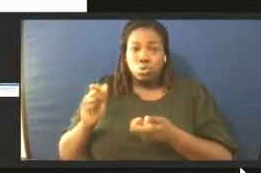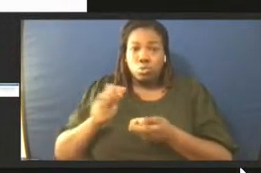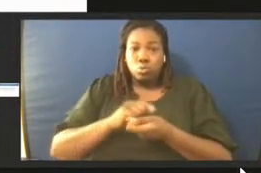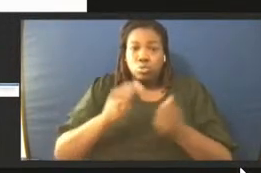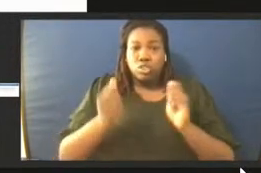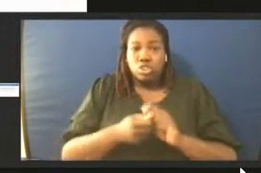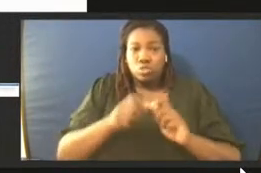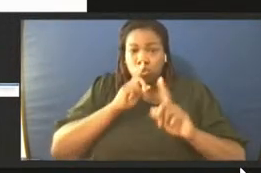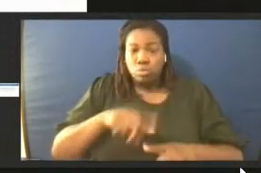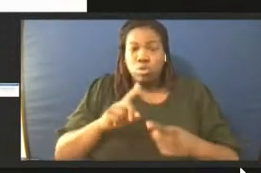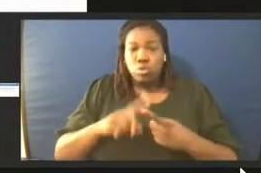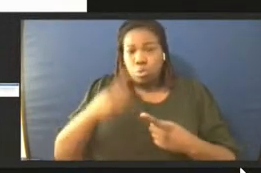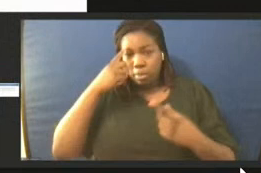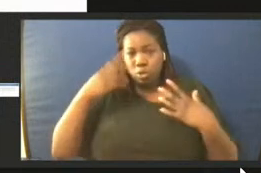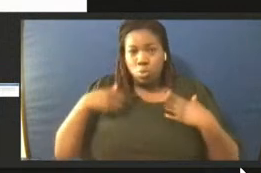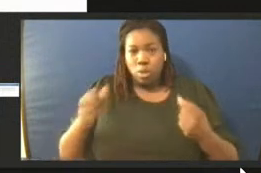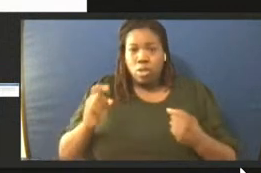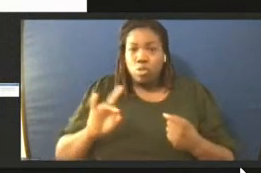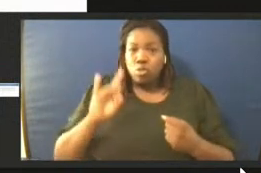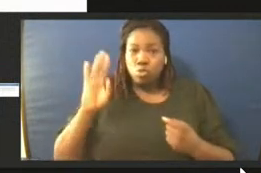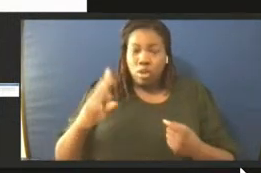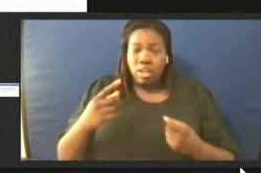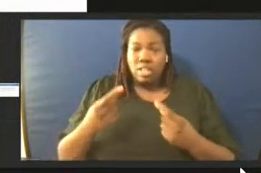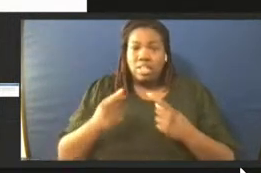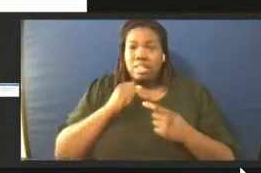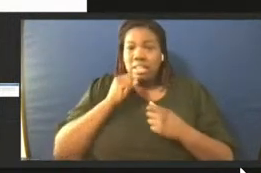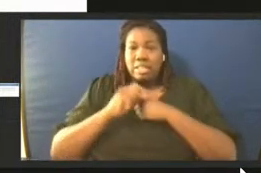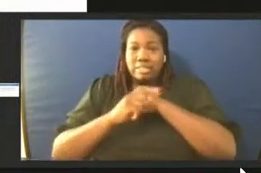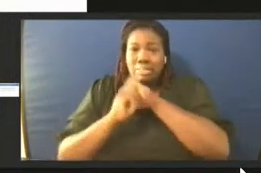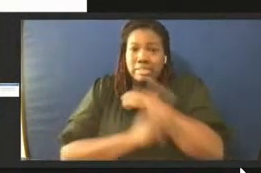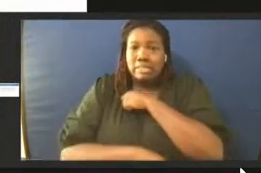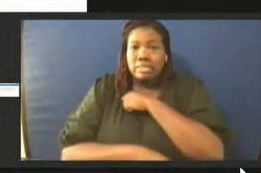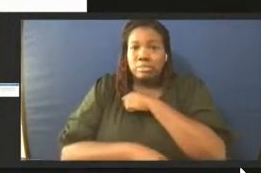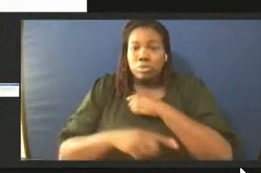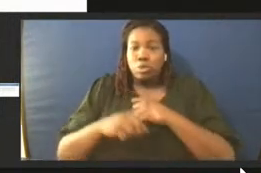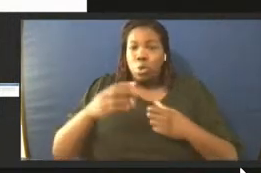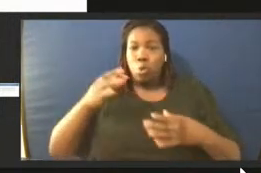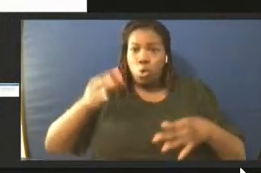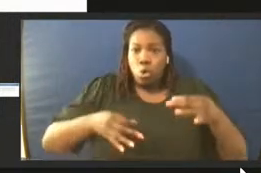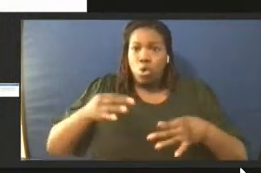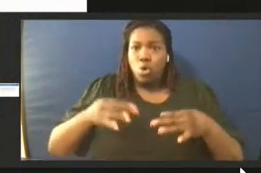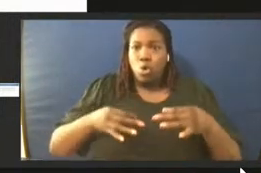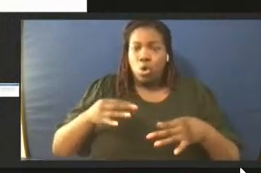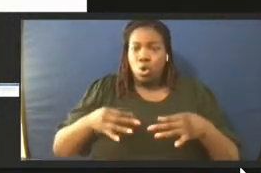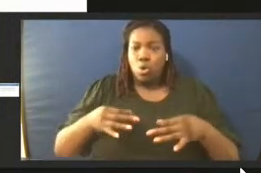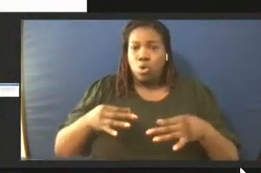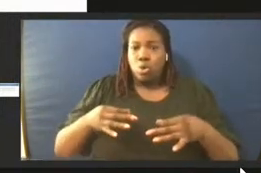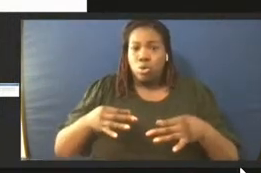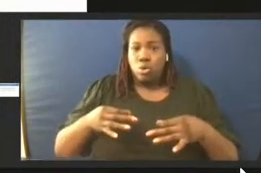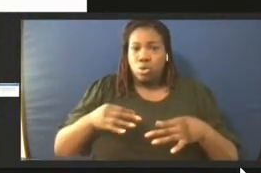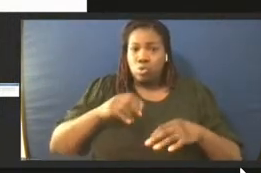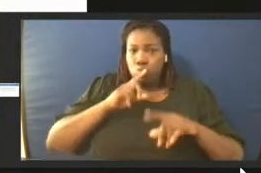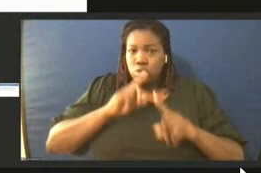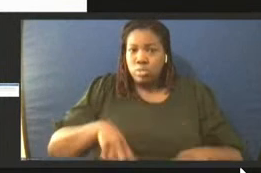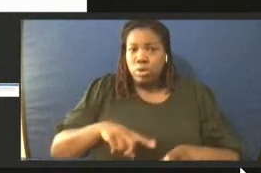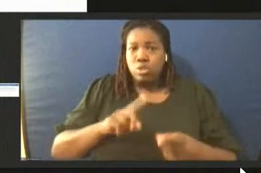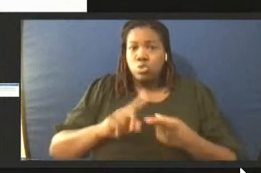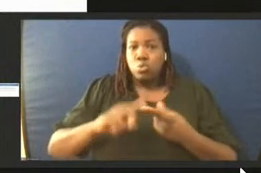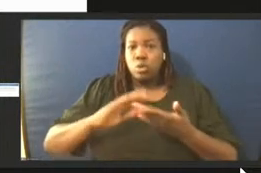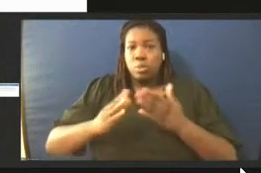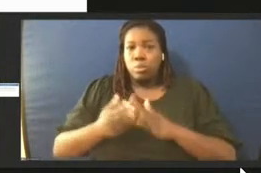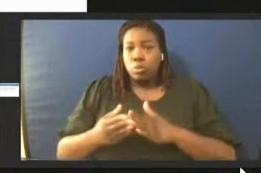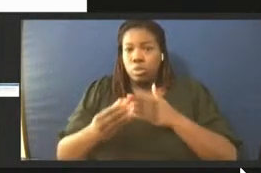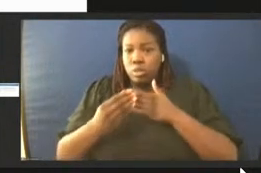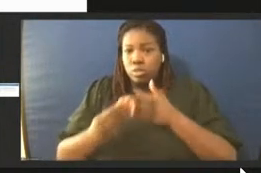mental health crisis from disciplinary responses or law enforcement responses to